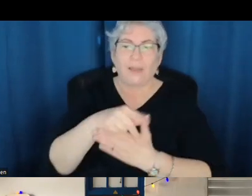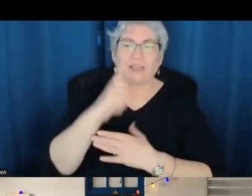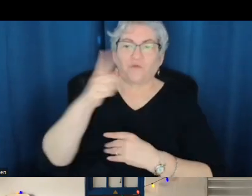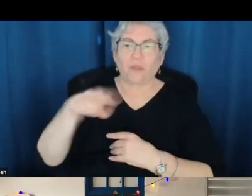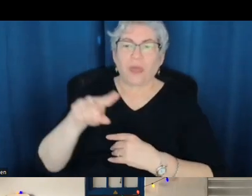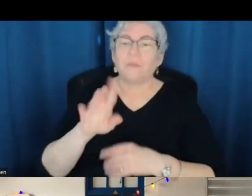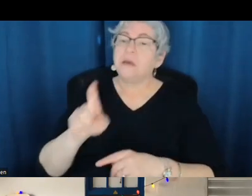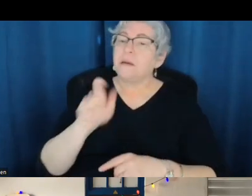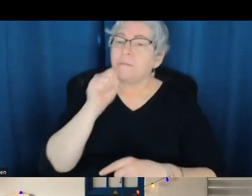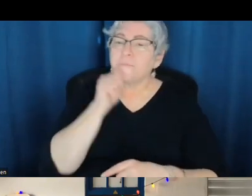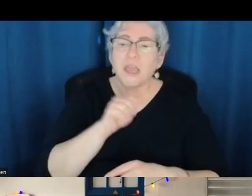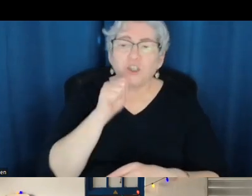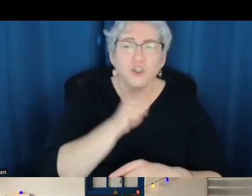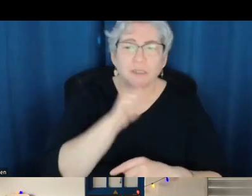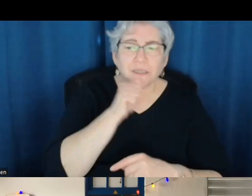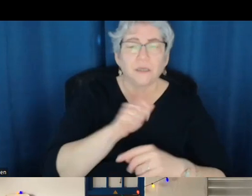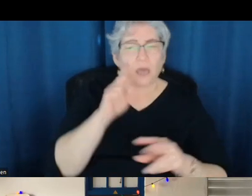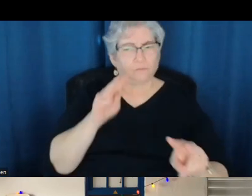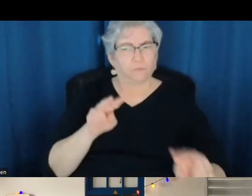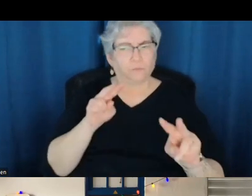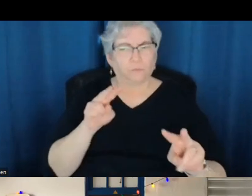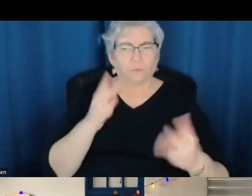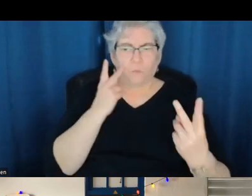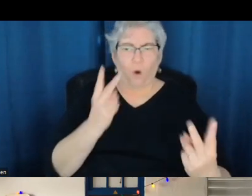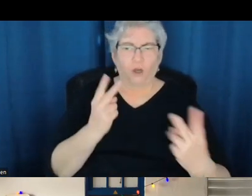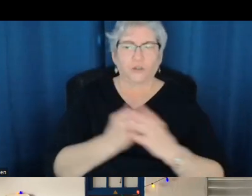be patient and observe.